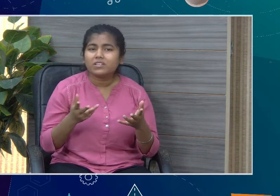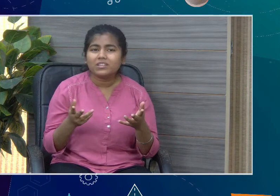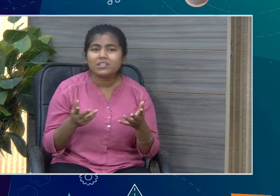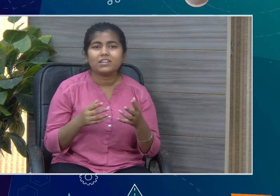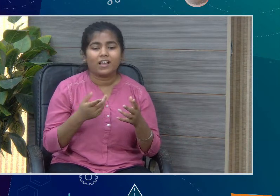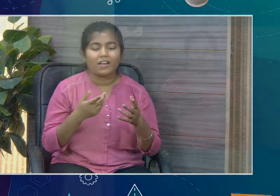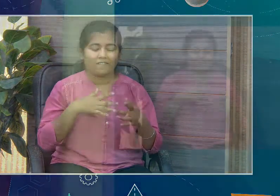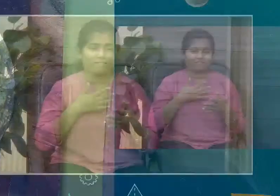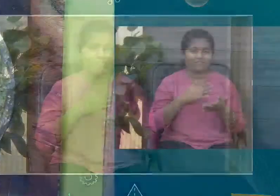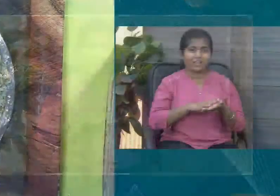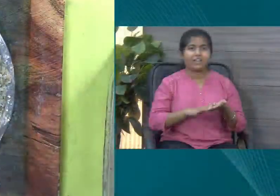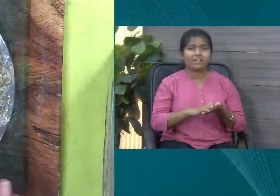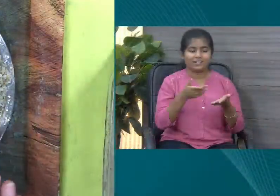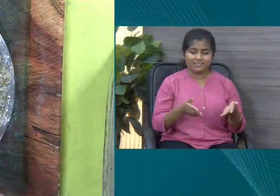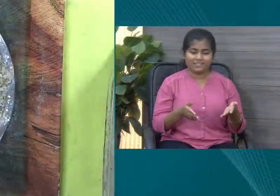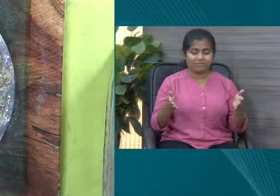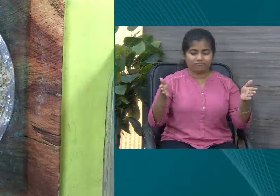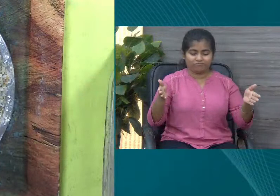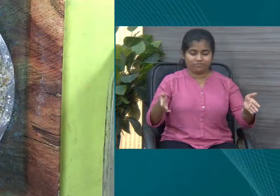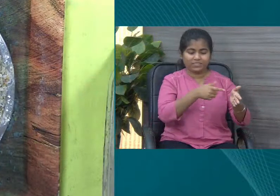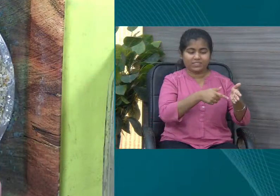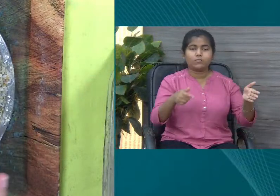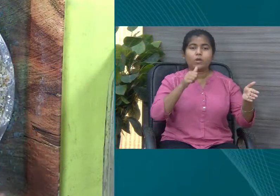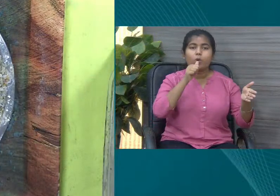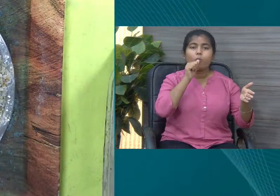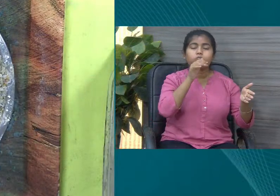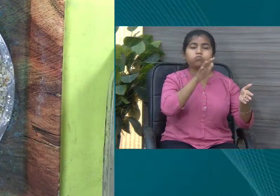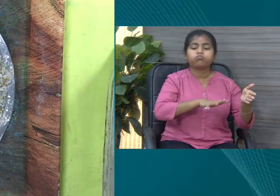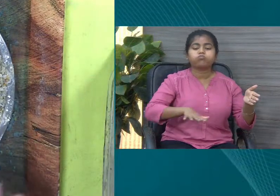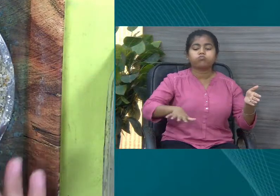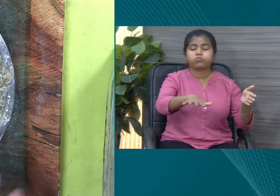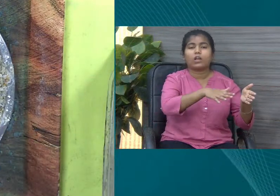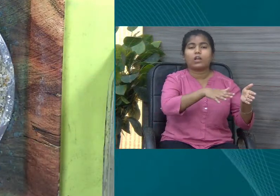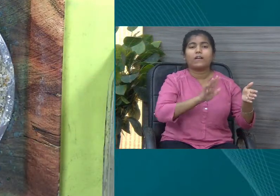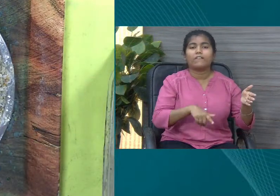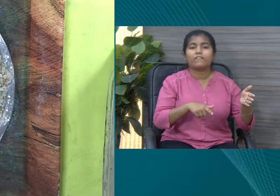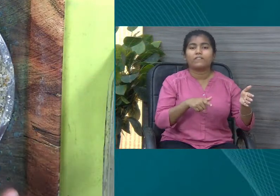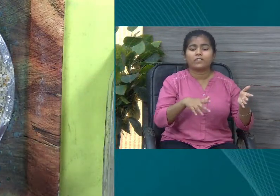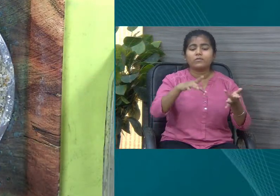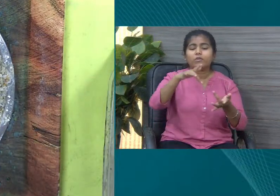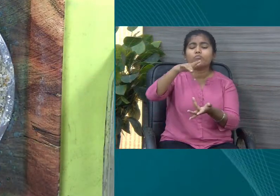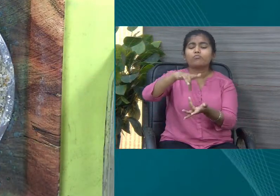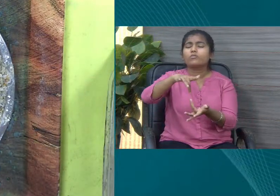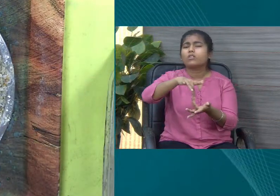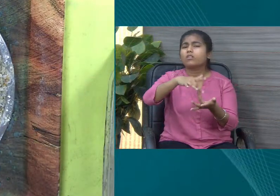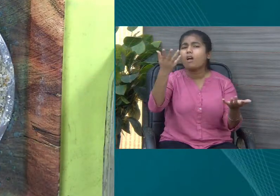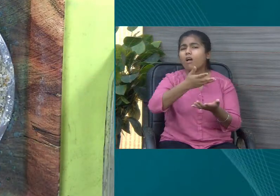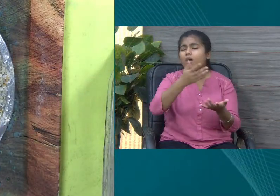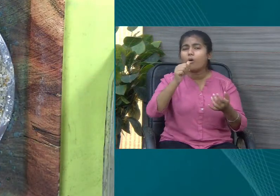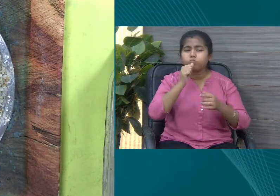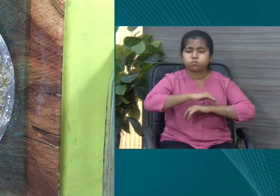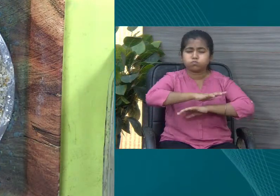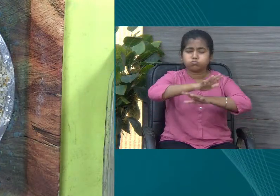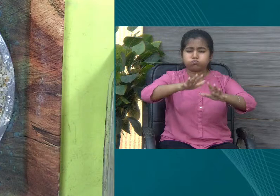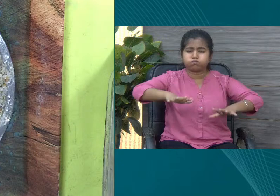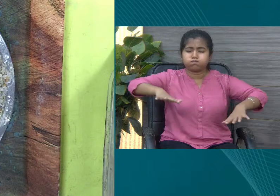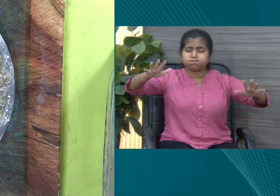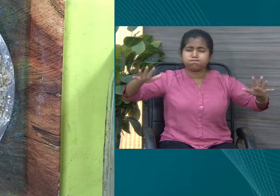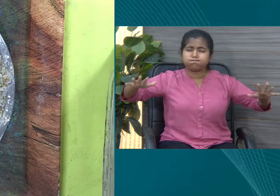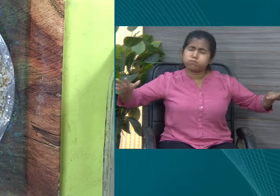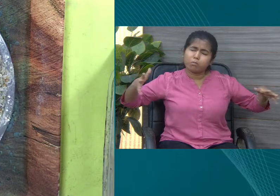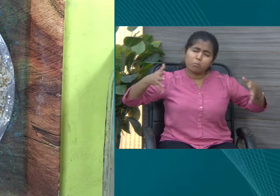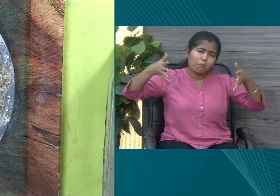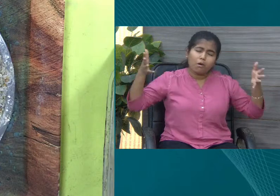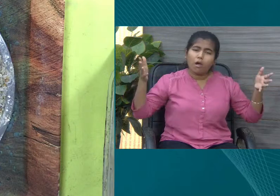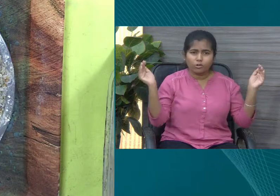That here is water, and they can here in the middle of the sea. Sea is very vast,